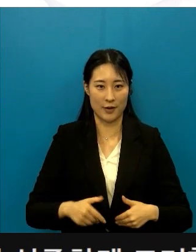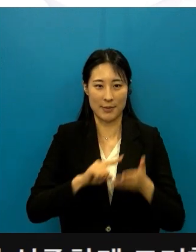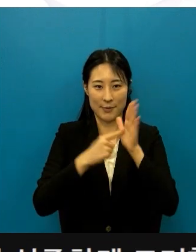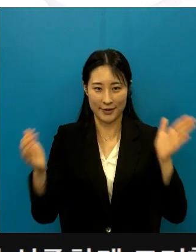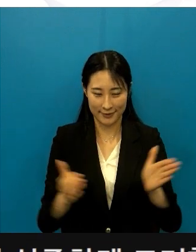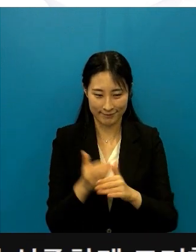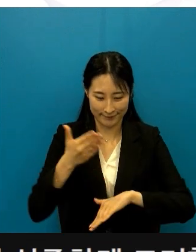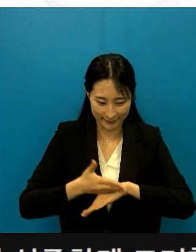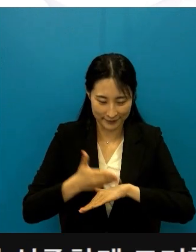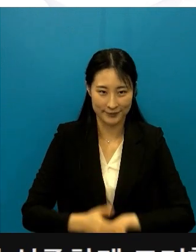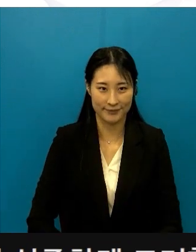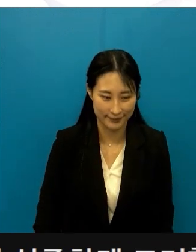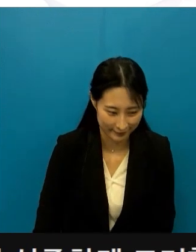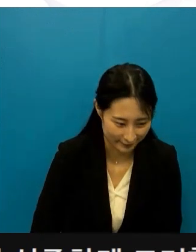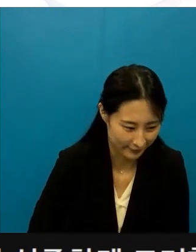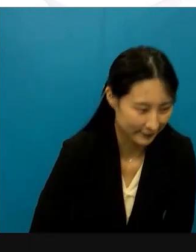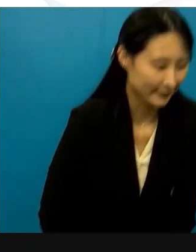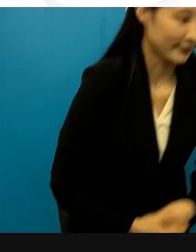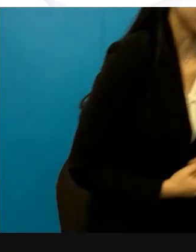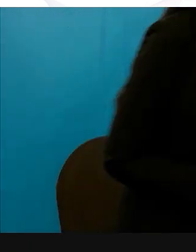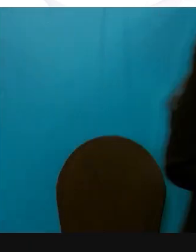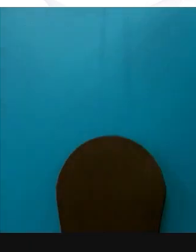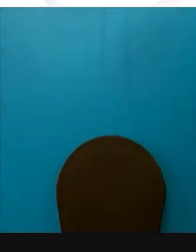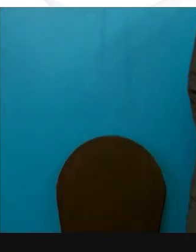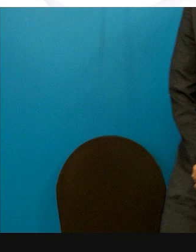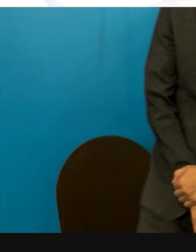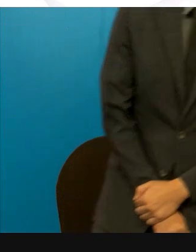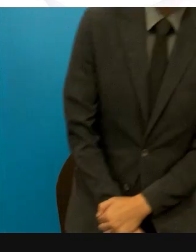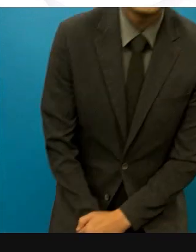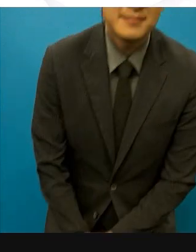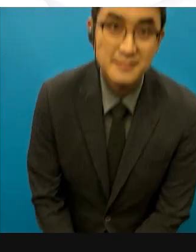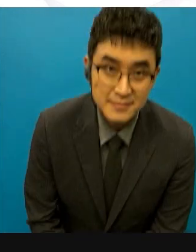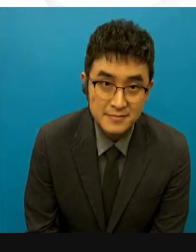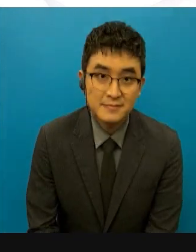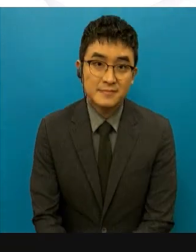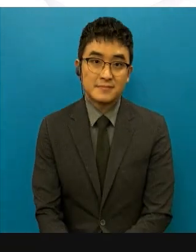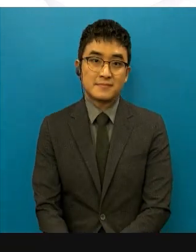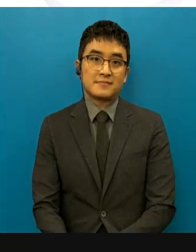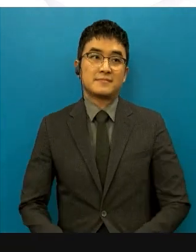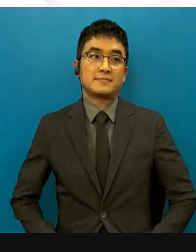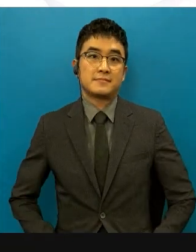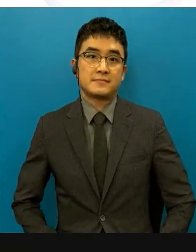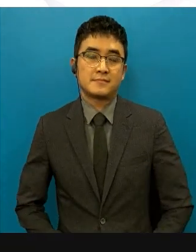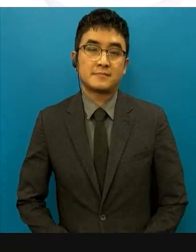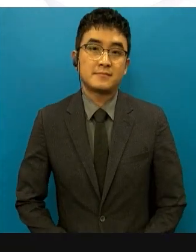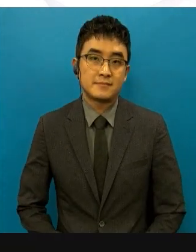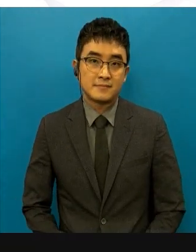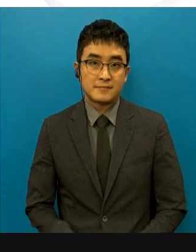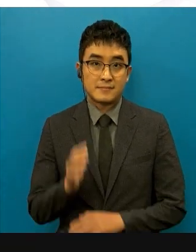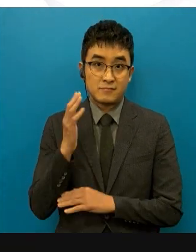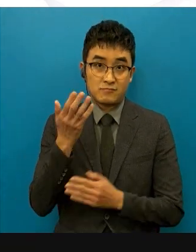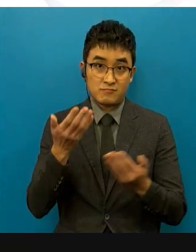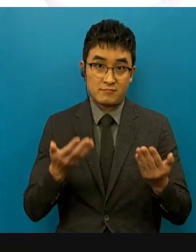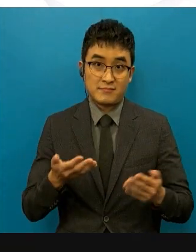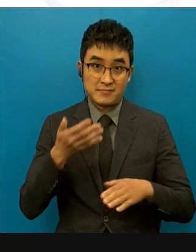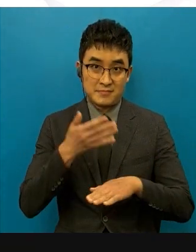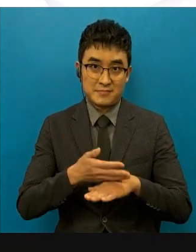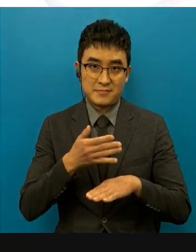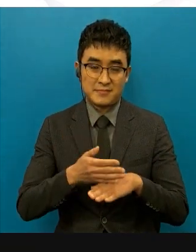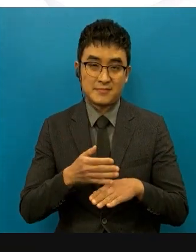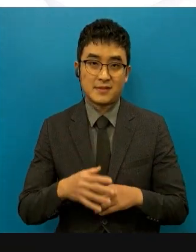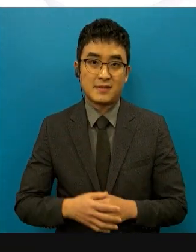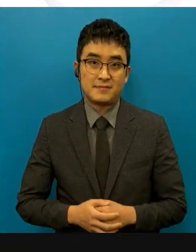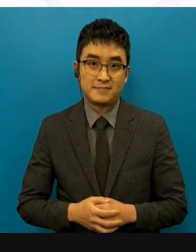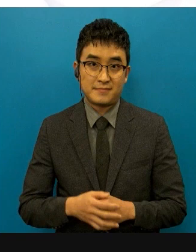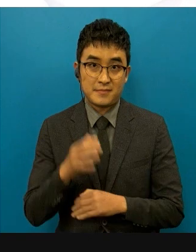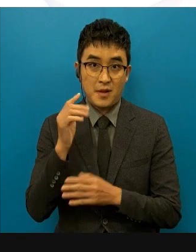Dr. Asai. Thank you to limiting your discussion by time limit. I recommend